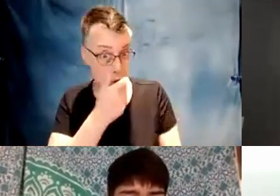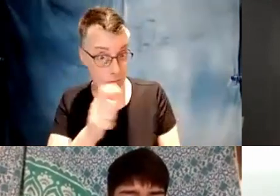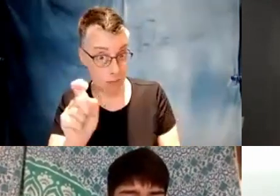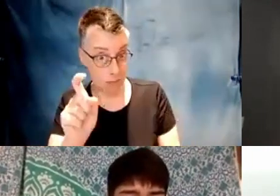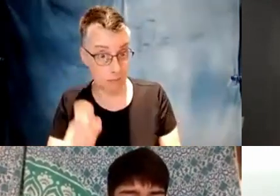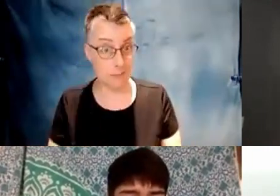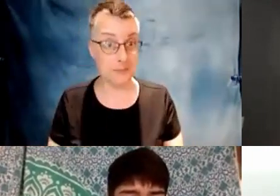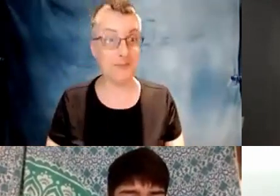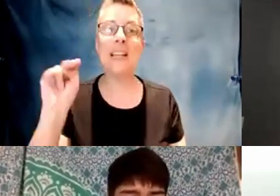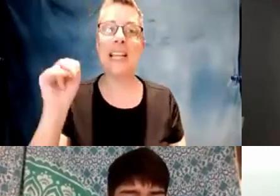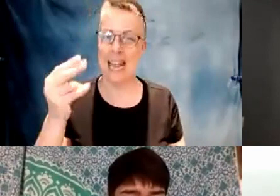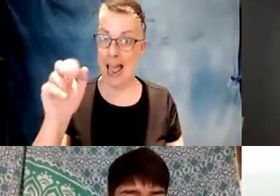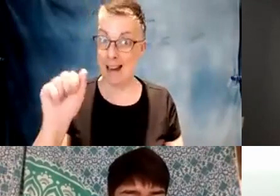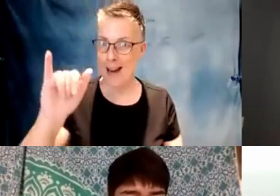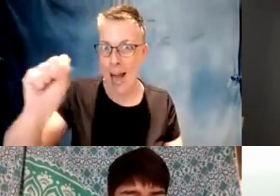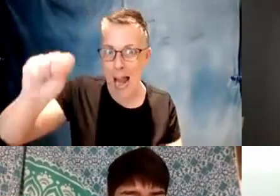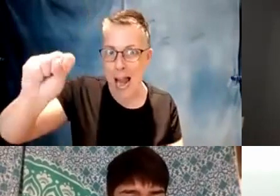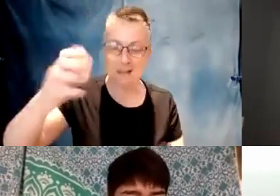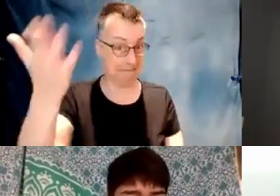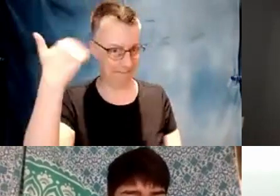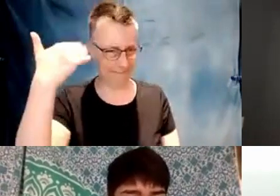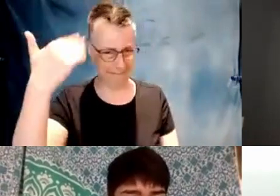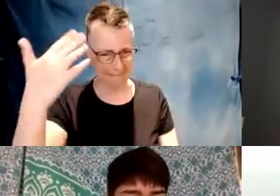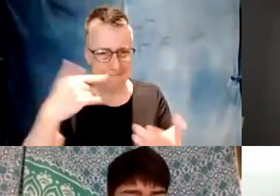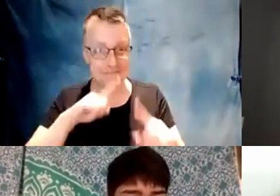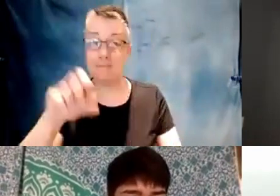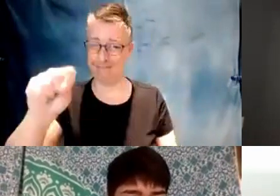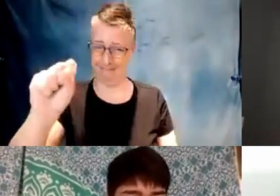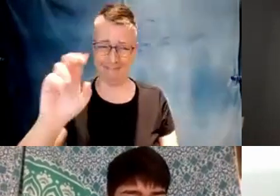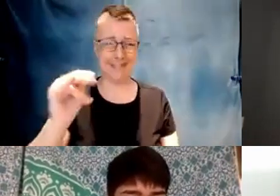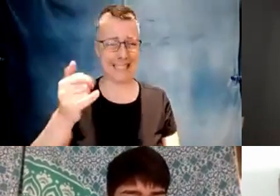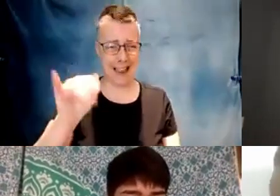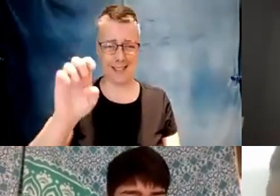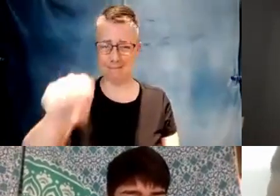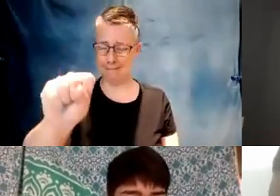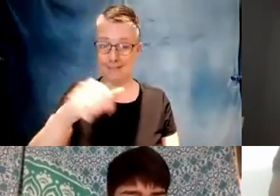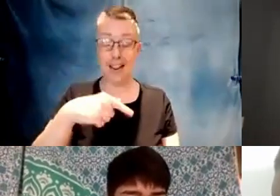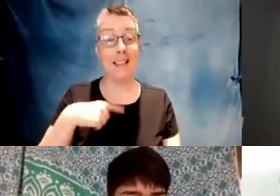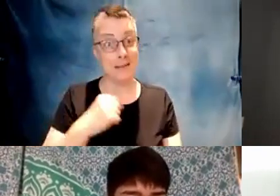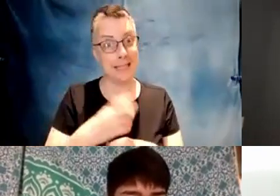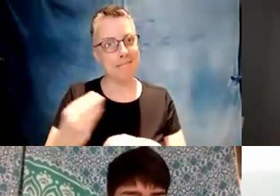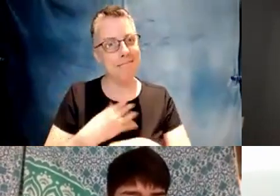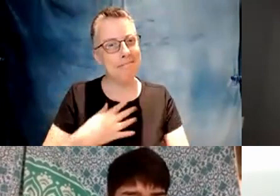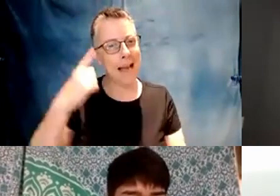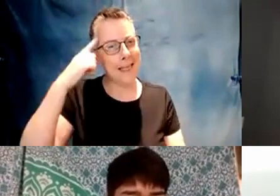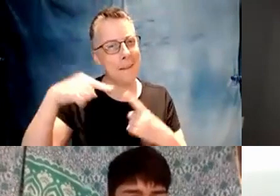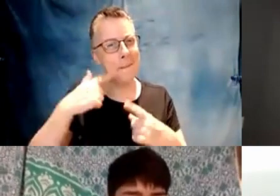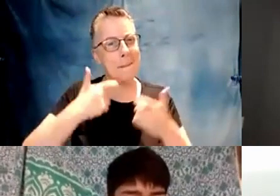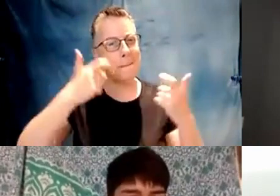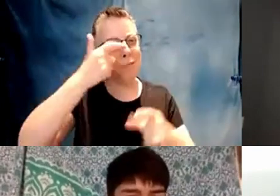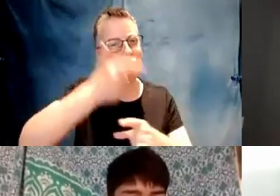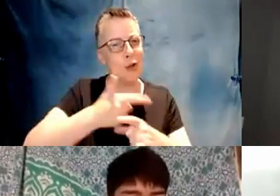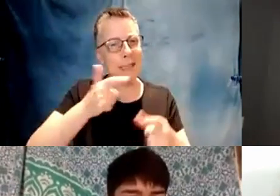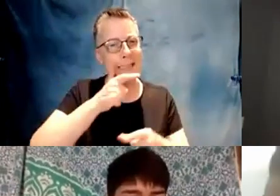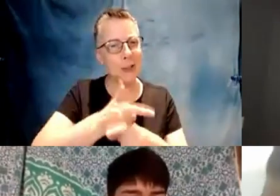I'm seeing Natalie shaking her head. Go ahead, Natalie. Absolutely. I think it makes me think of like the Big Brother, Big Sister